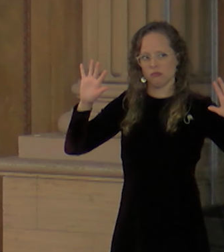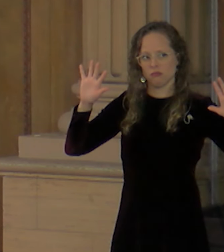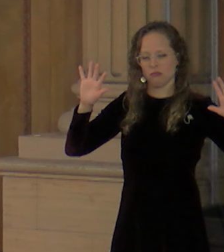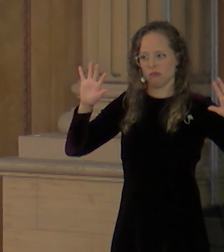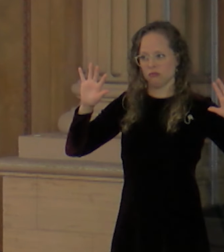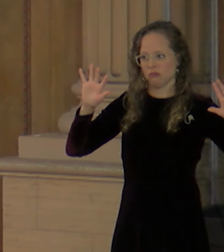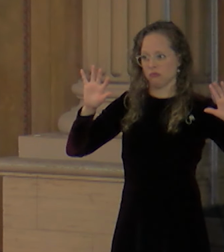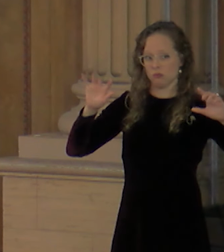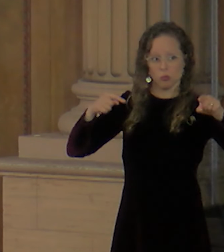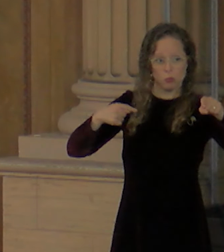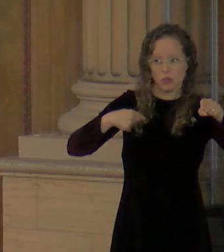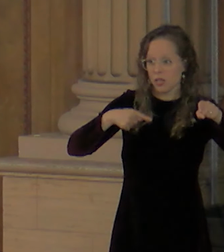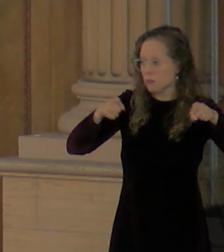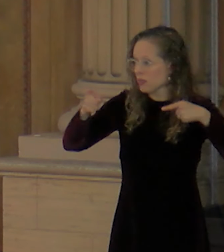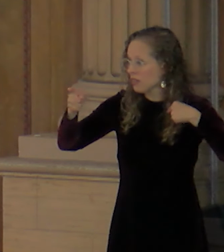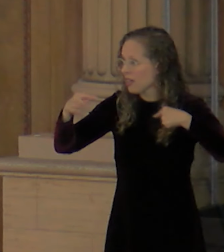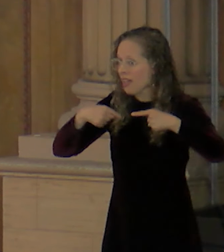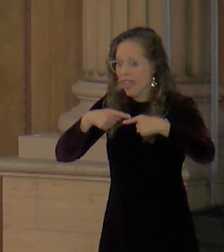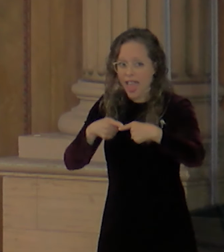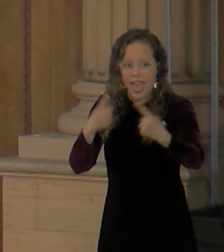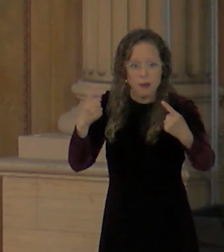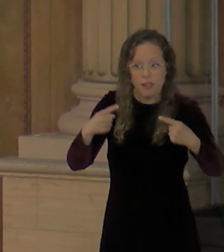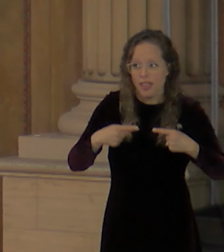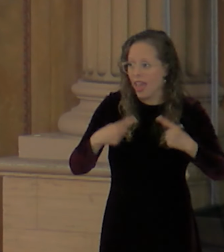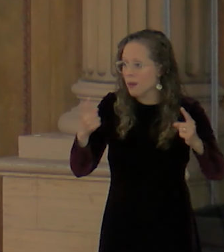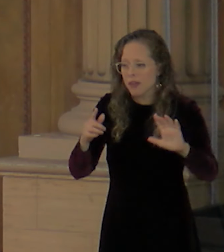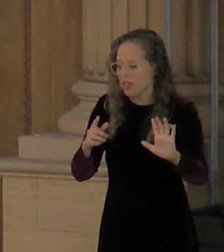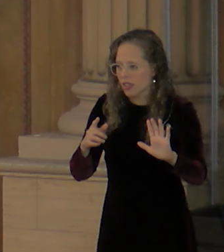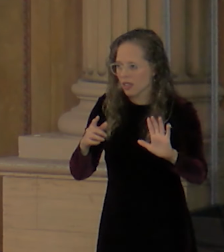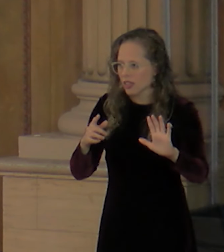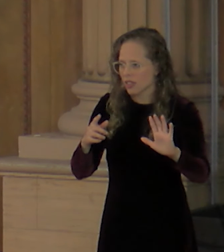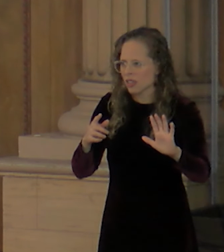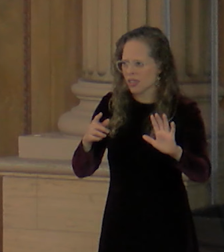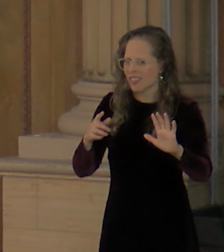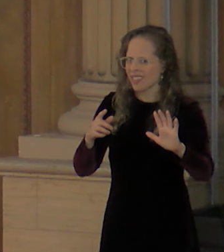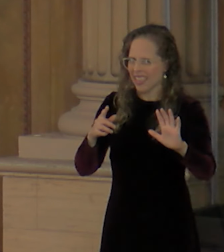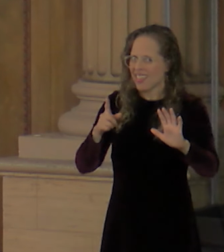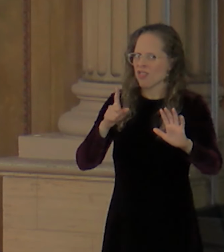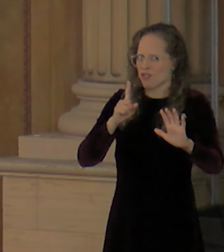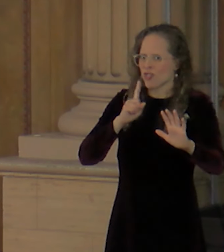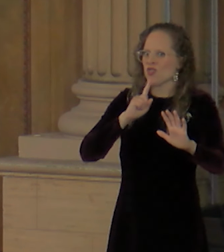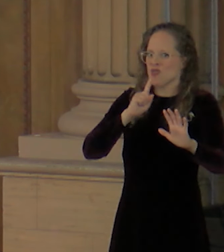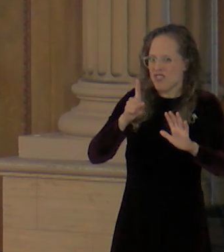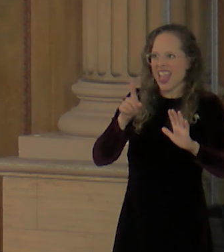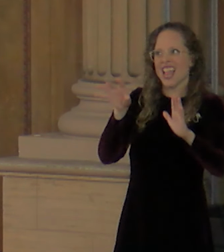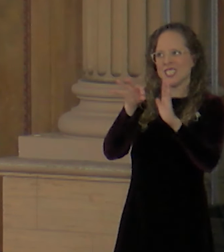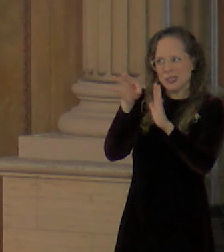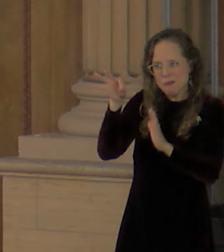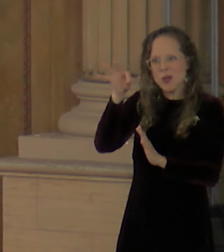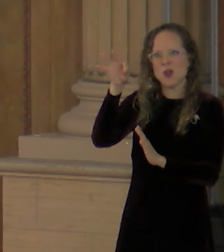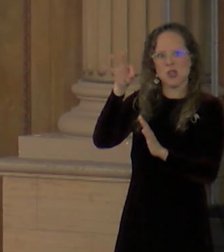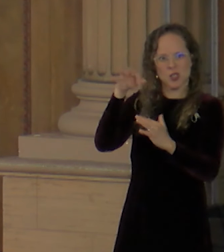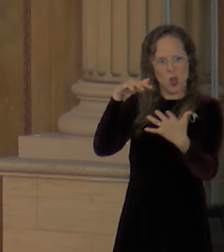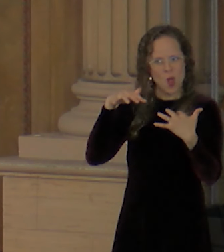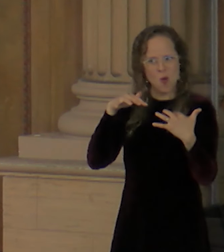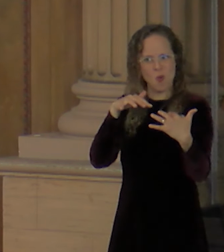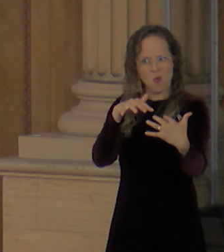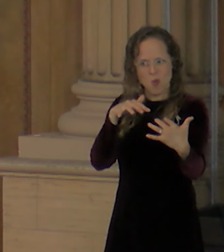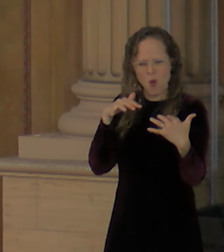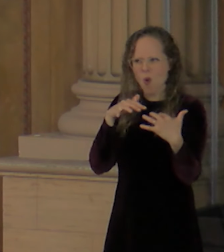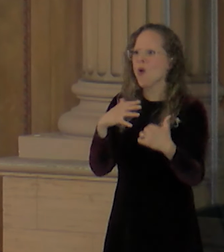here. There's a real war. There's a real satanic enemy who seems so strong and it just keeps